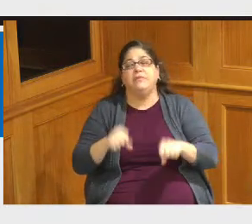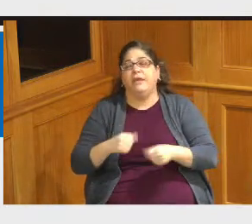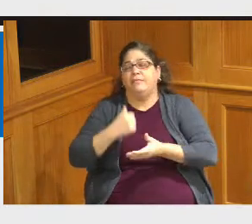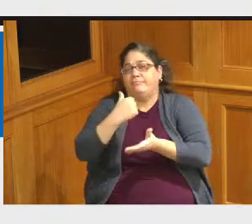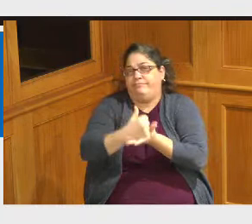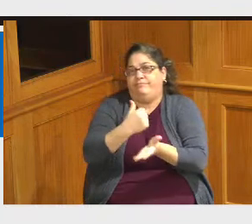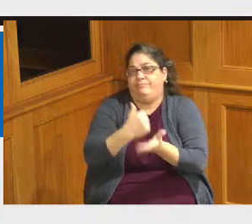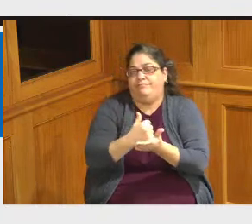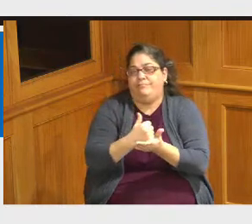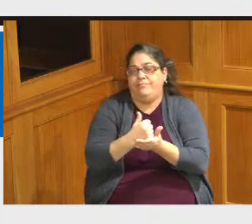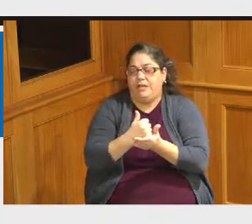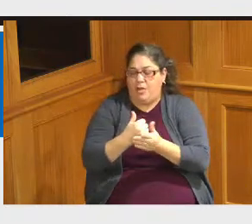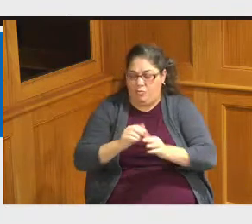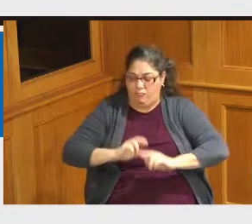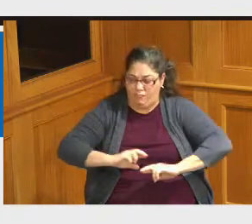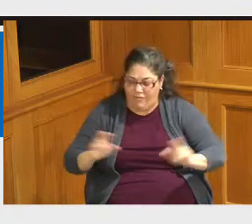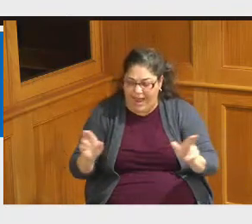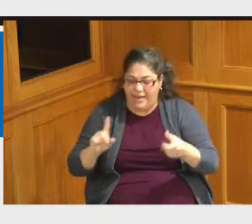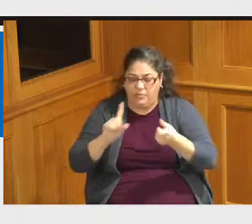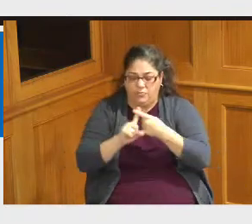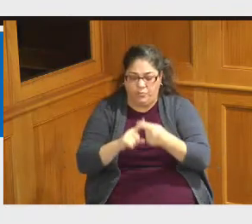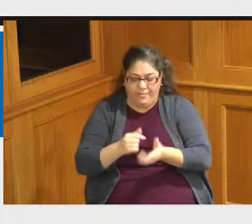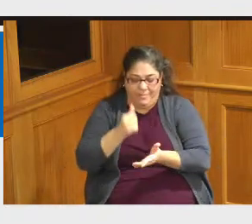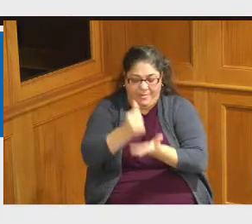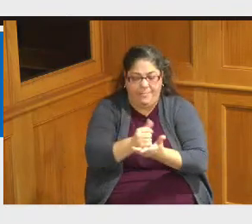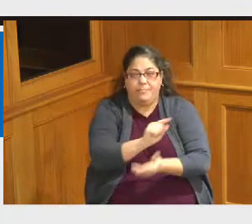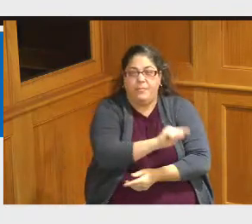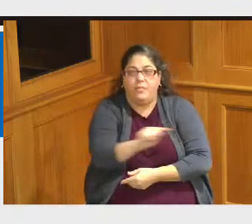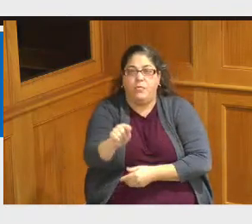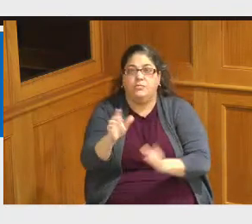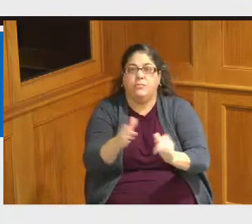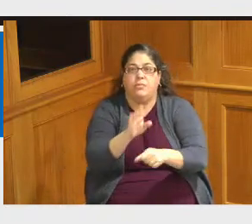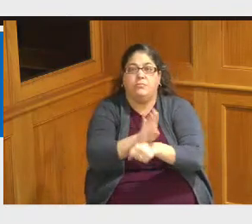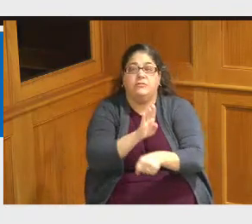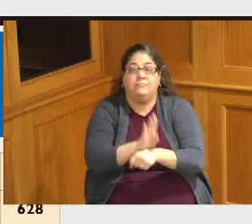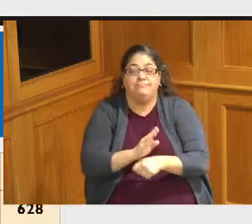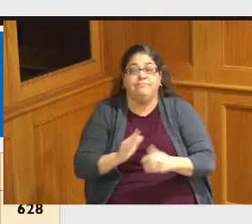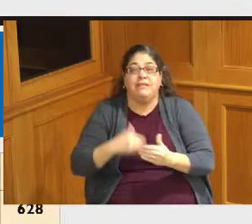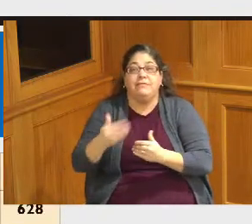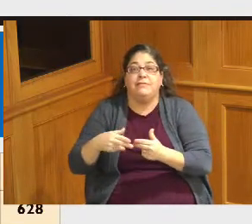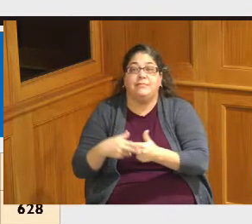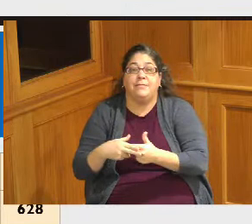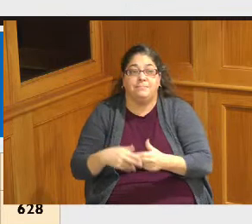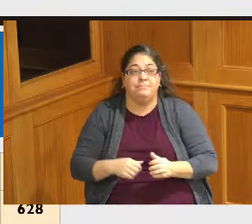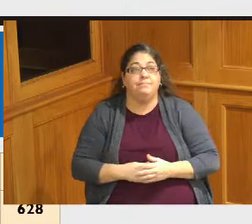trying to gear up to help those small businesses. Next slide.